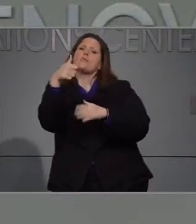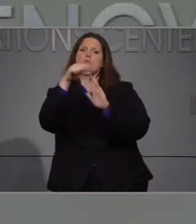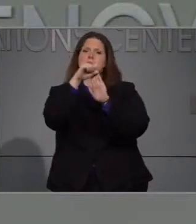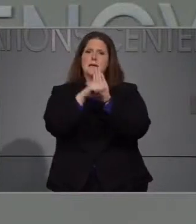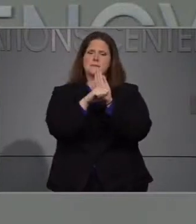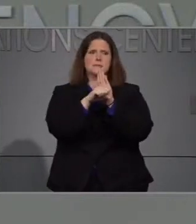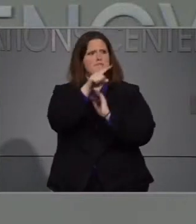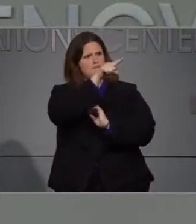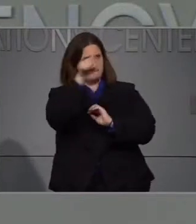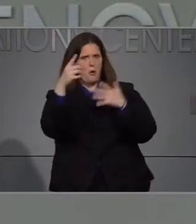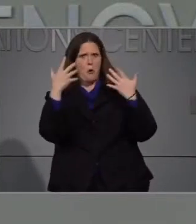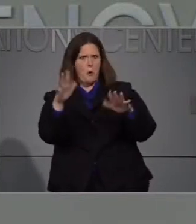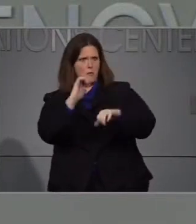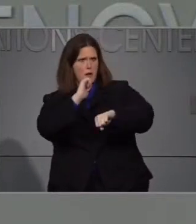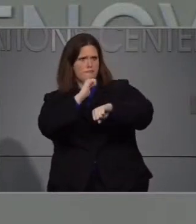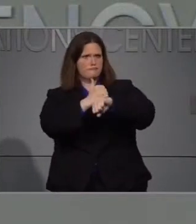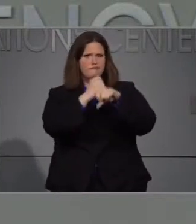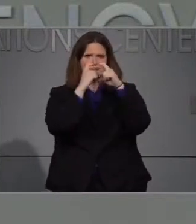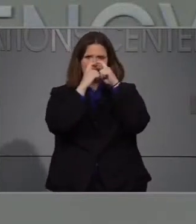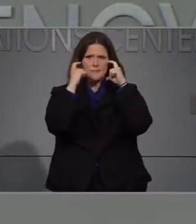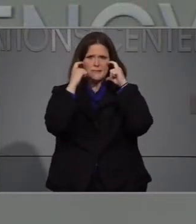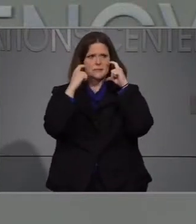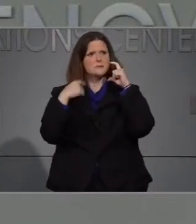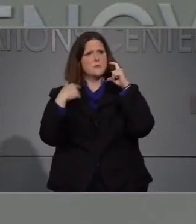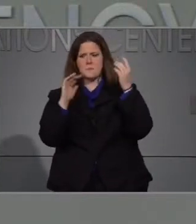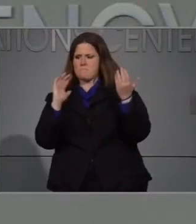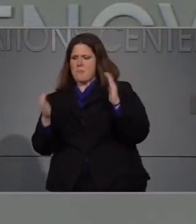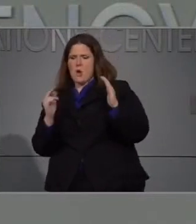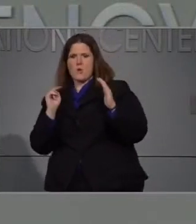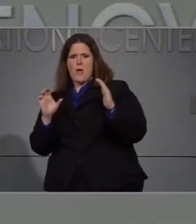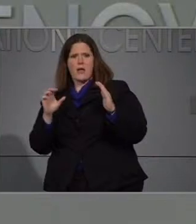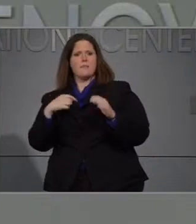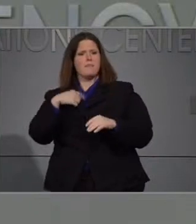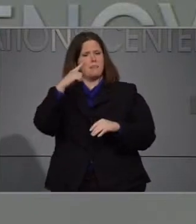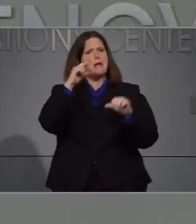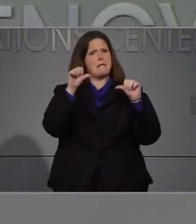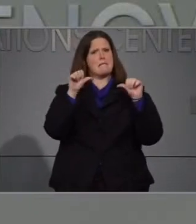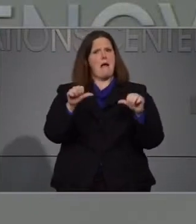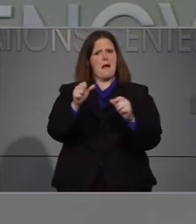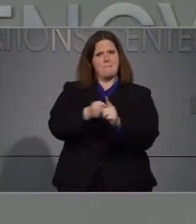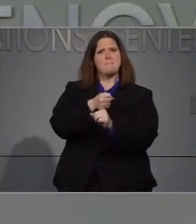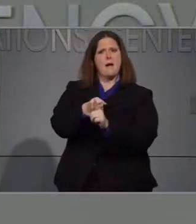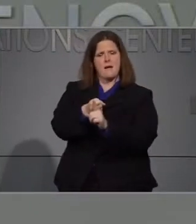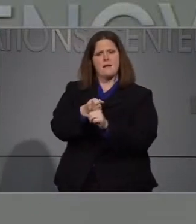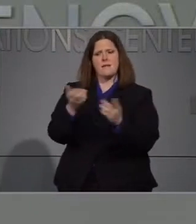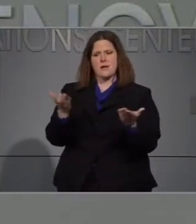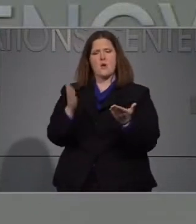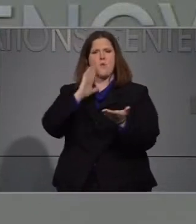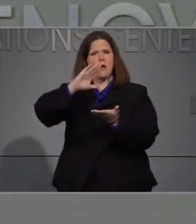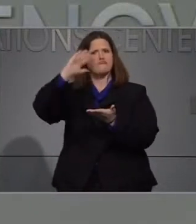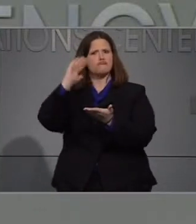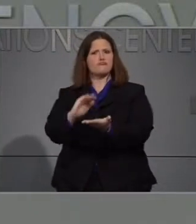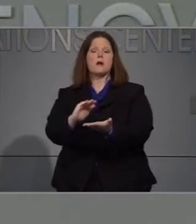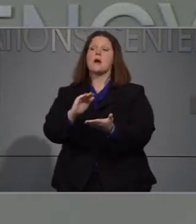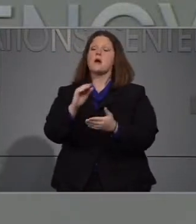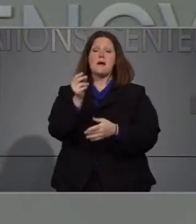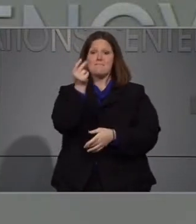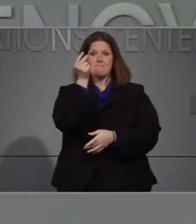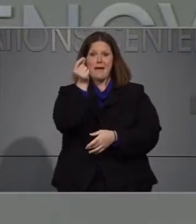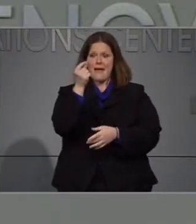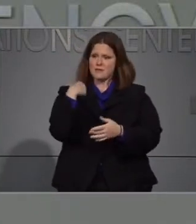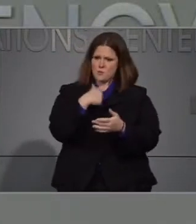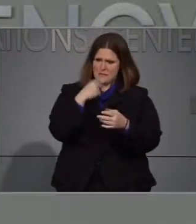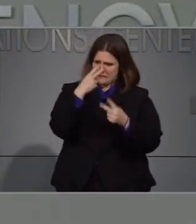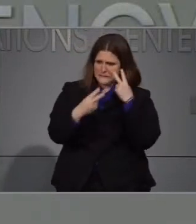very outsized impact. I don't think that is something we will see immediately. It usually does take 2 to